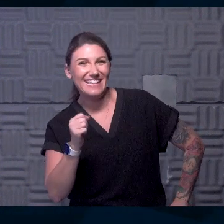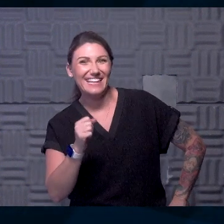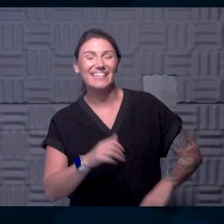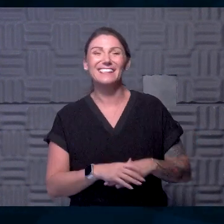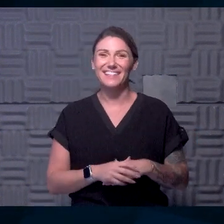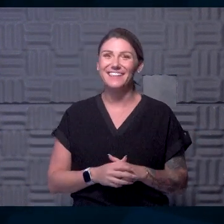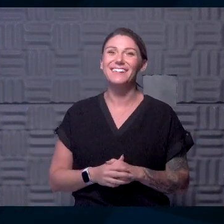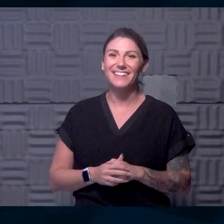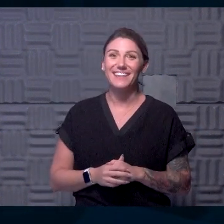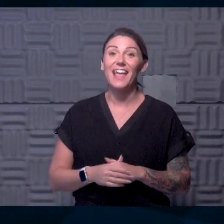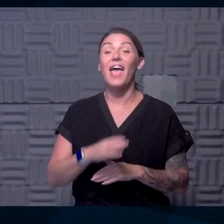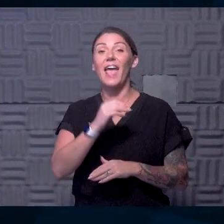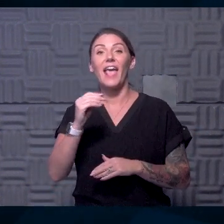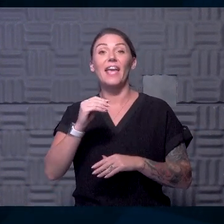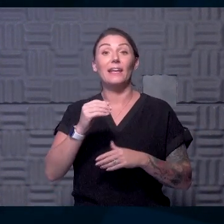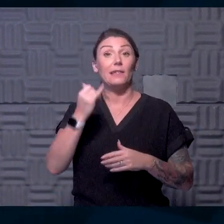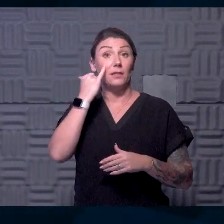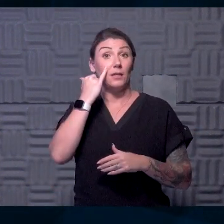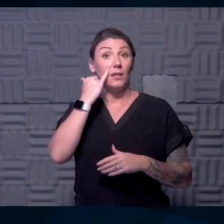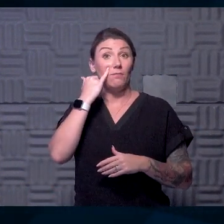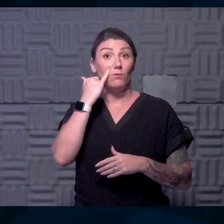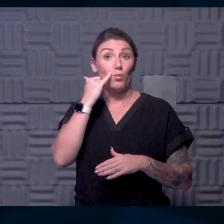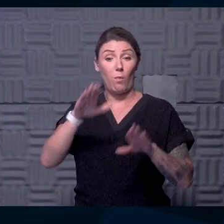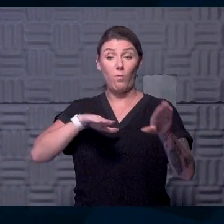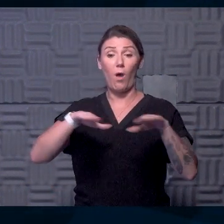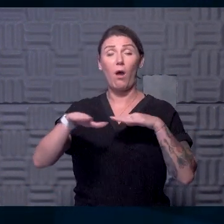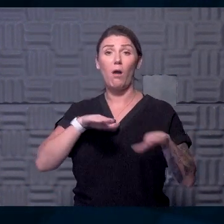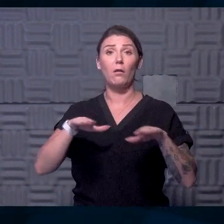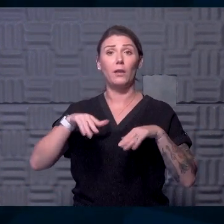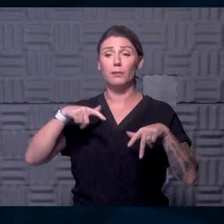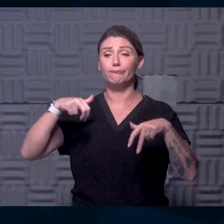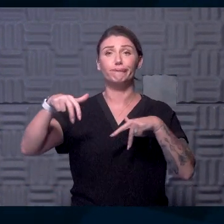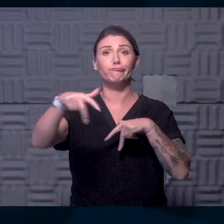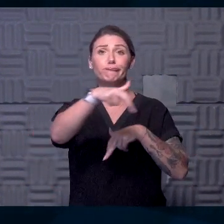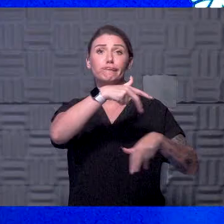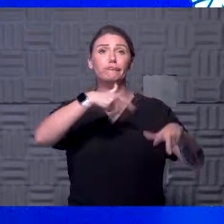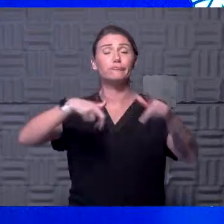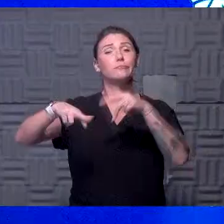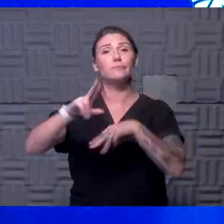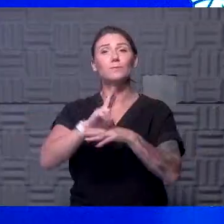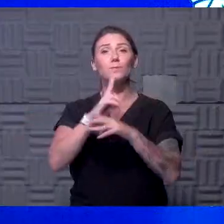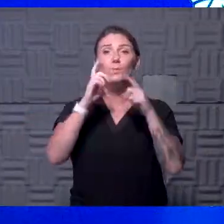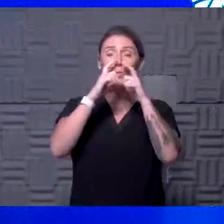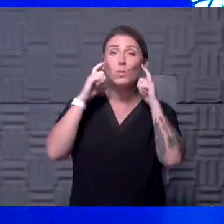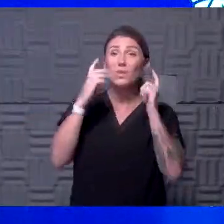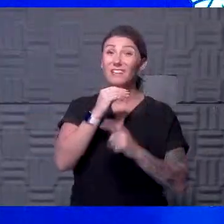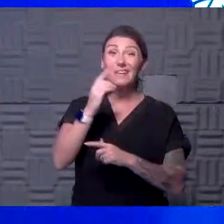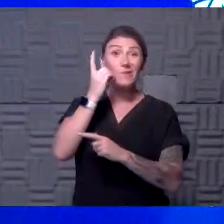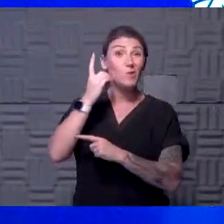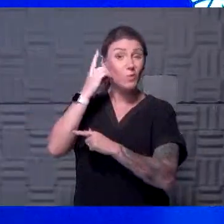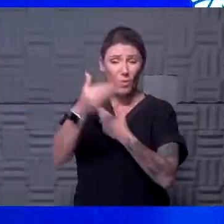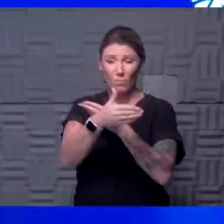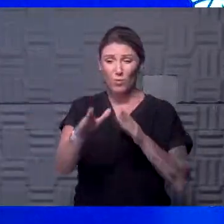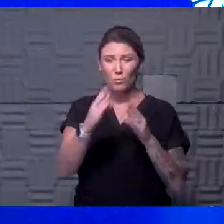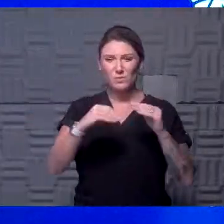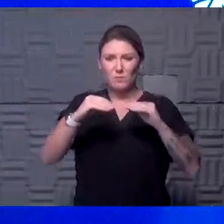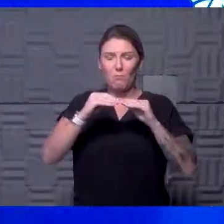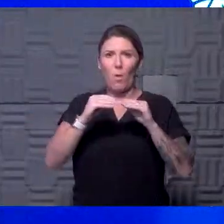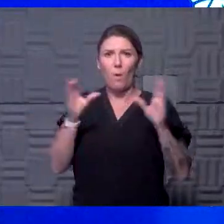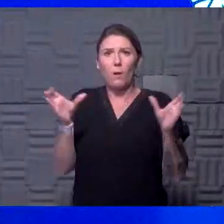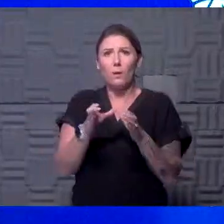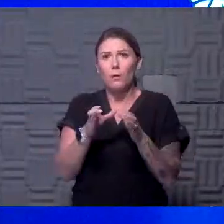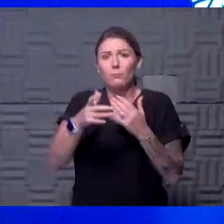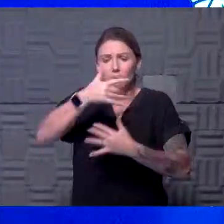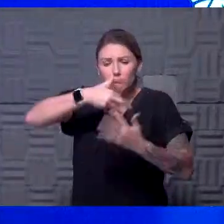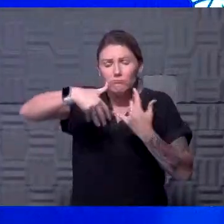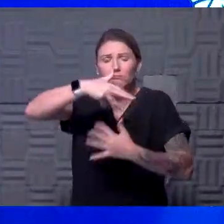Even walking around. Exactly. And the dorm rooms is important because that's kind of more of a crowded situation. And so make sure you